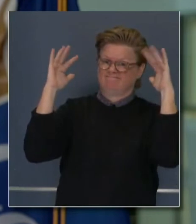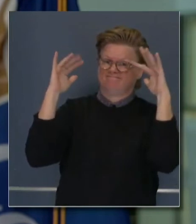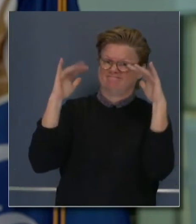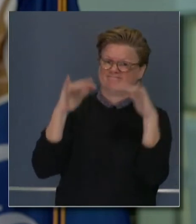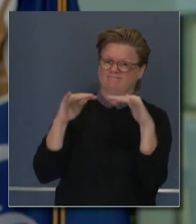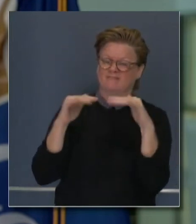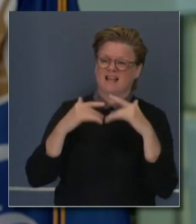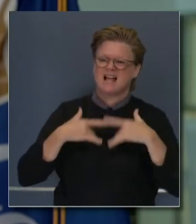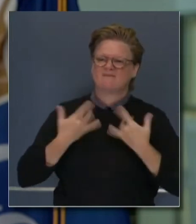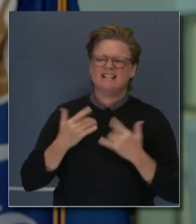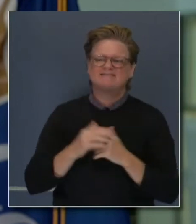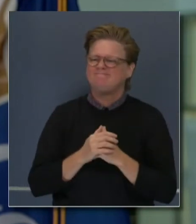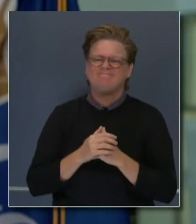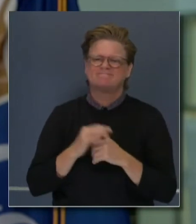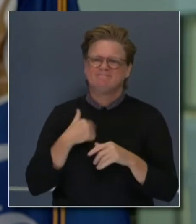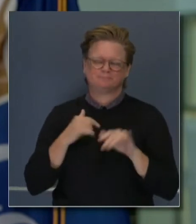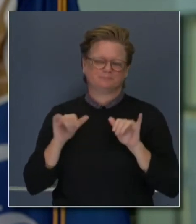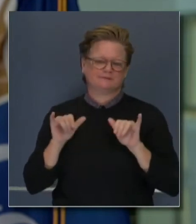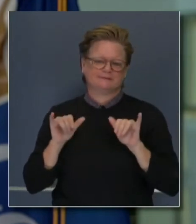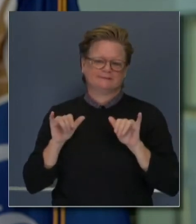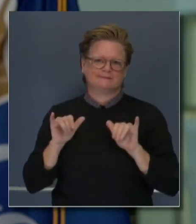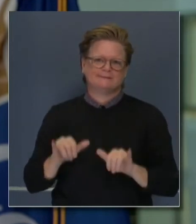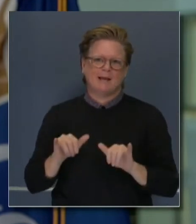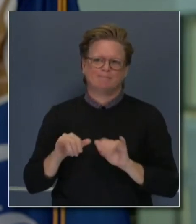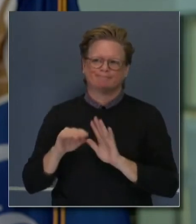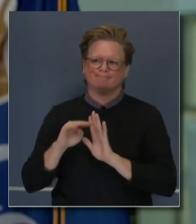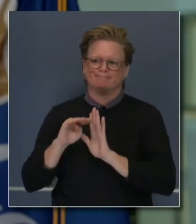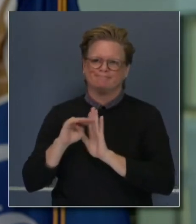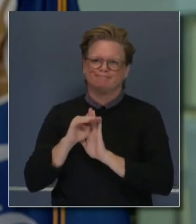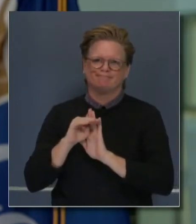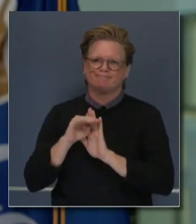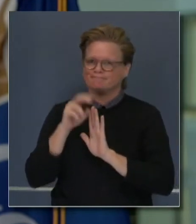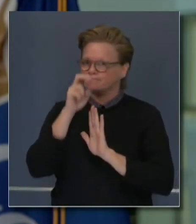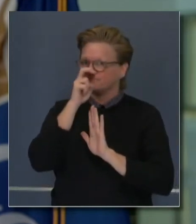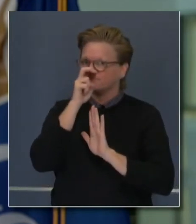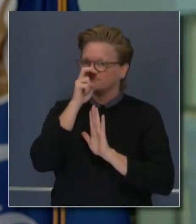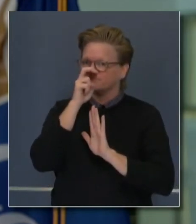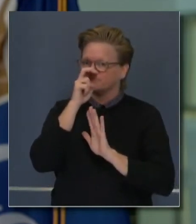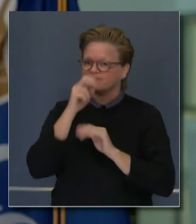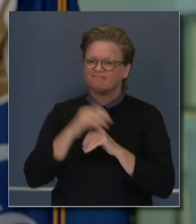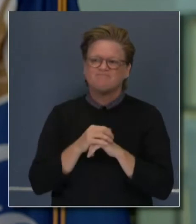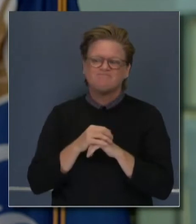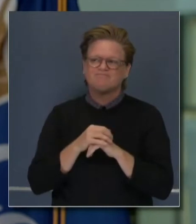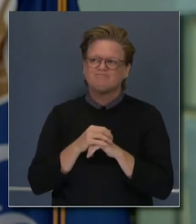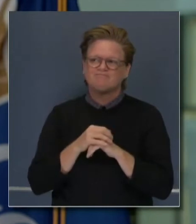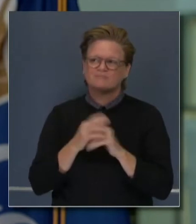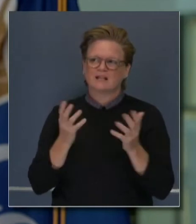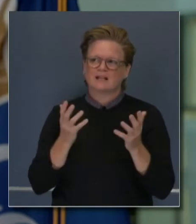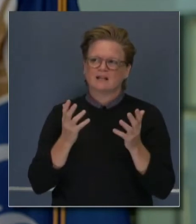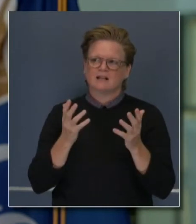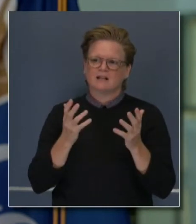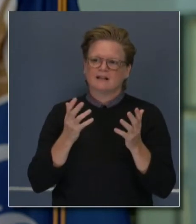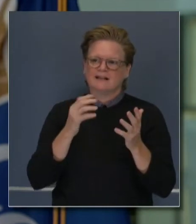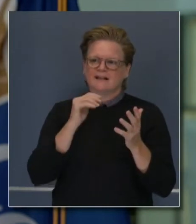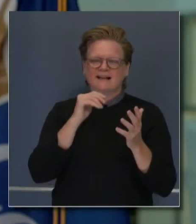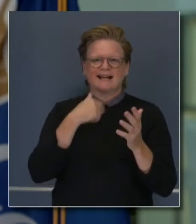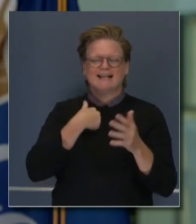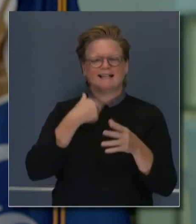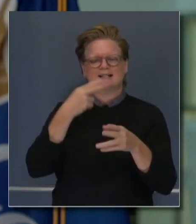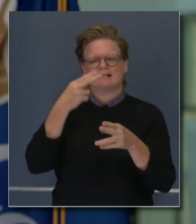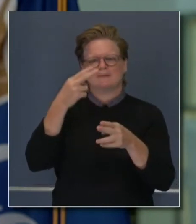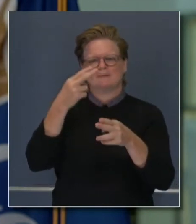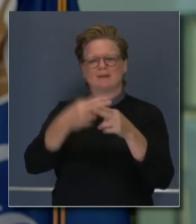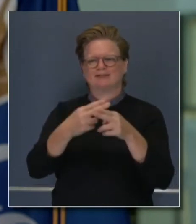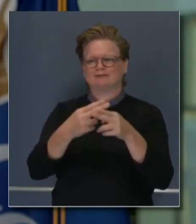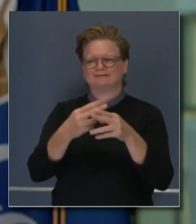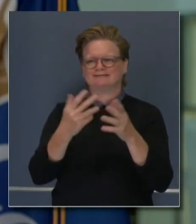events, specific to the issue of many, not just the one group that you mentioned, the one brand, but